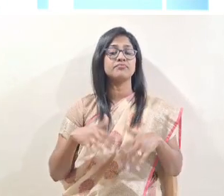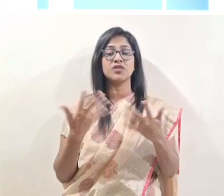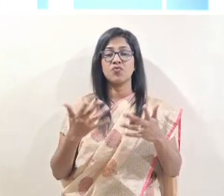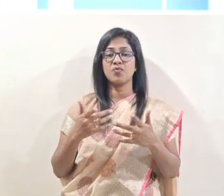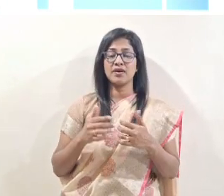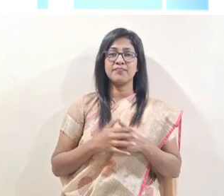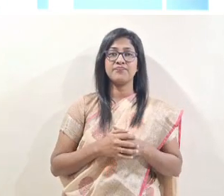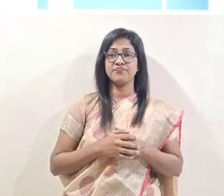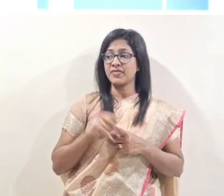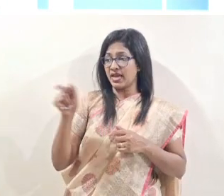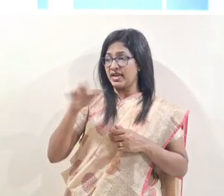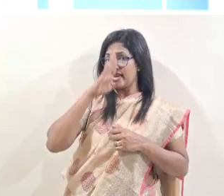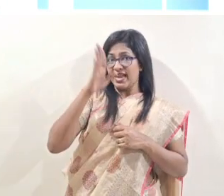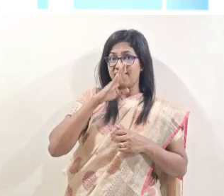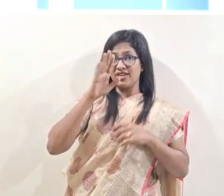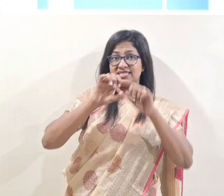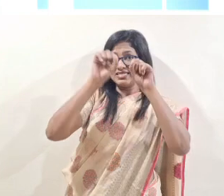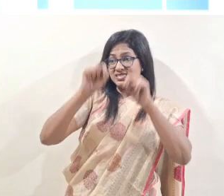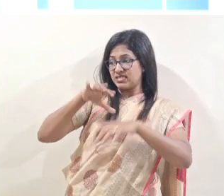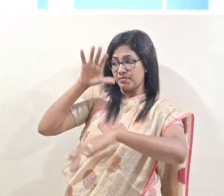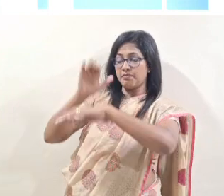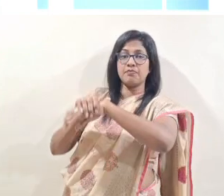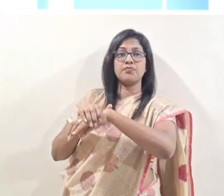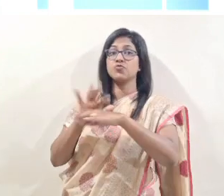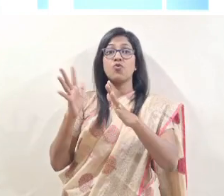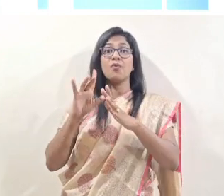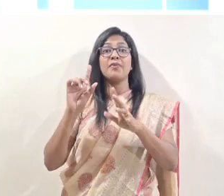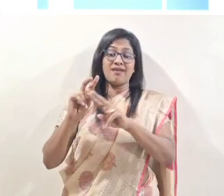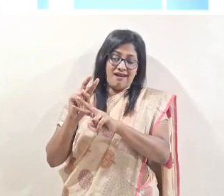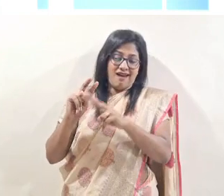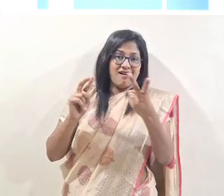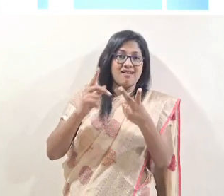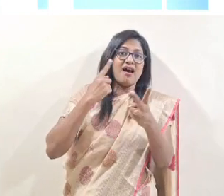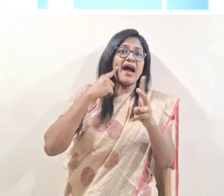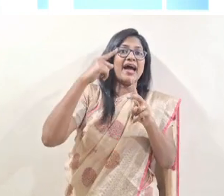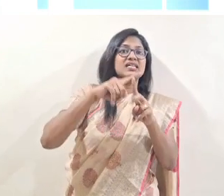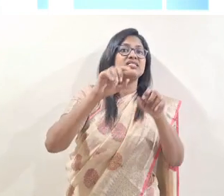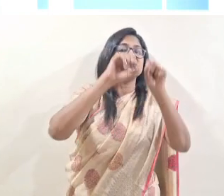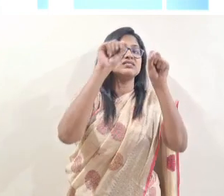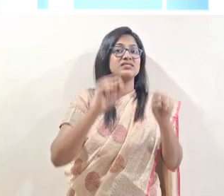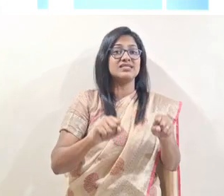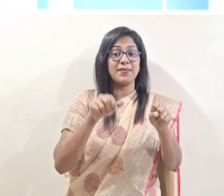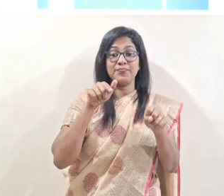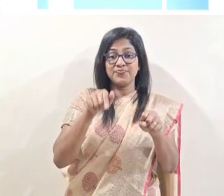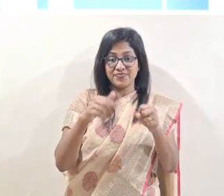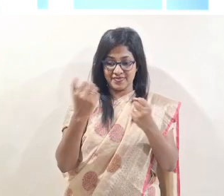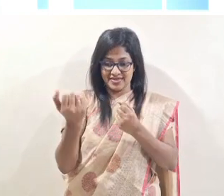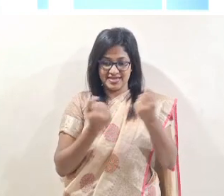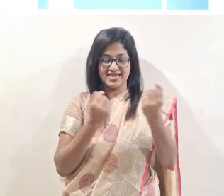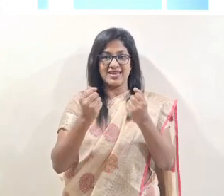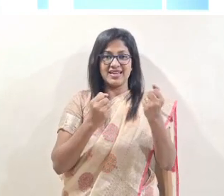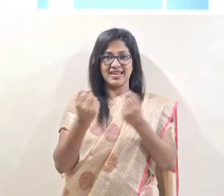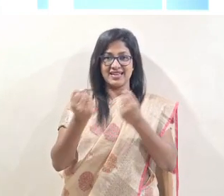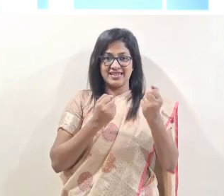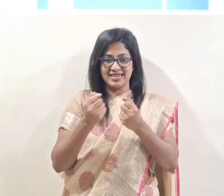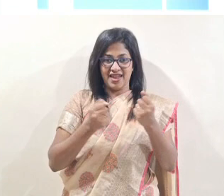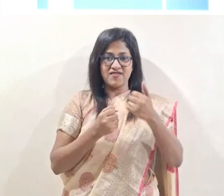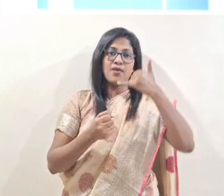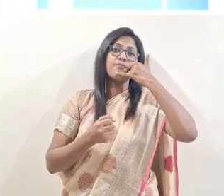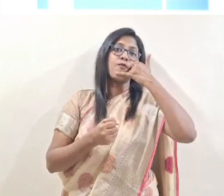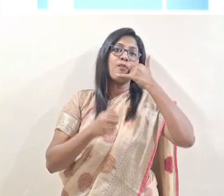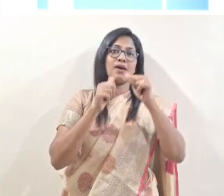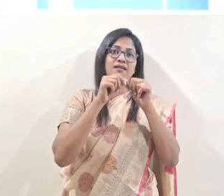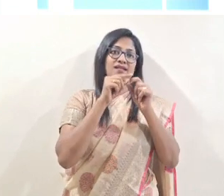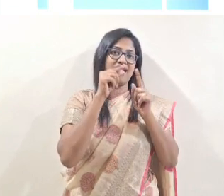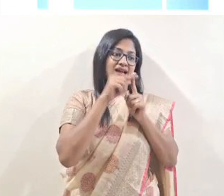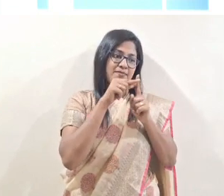attack on the railway system, but on another IT system. The drivers there were using a mobile app by which